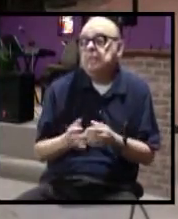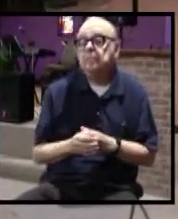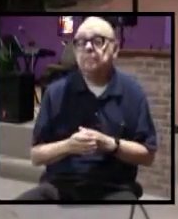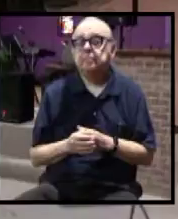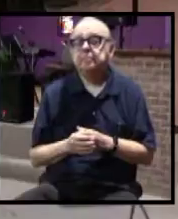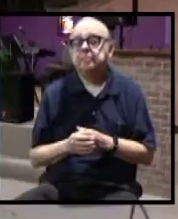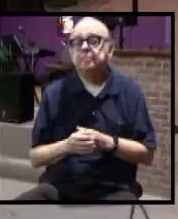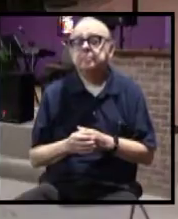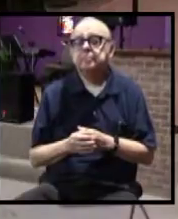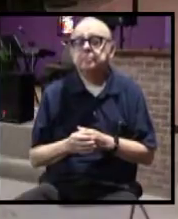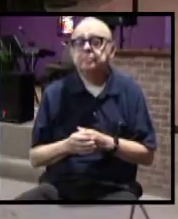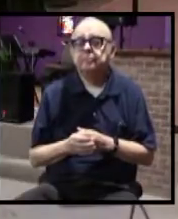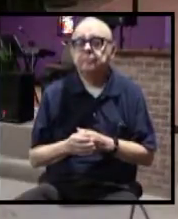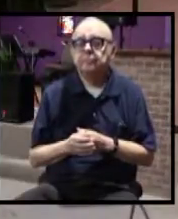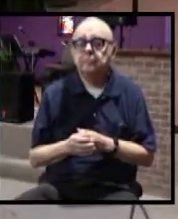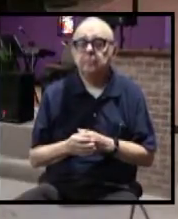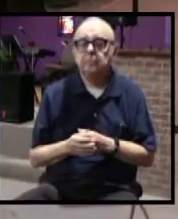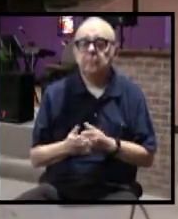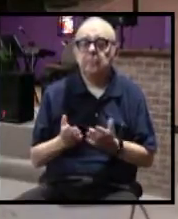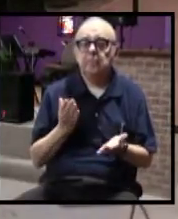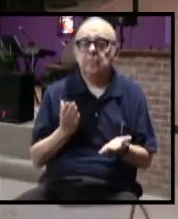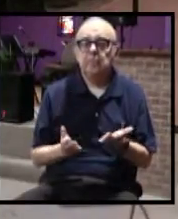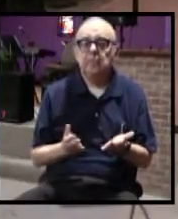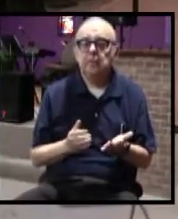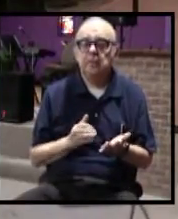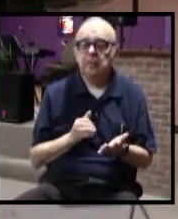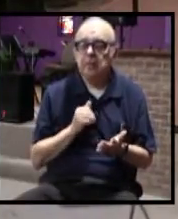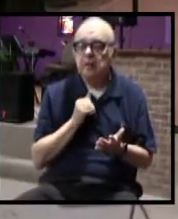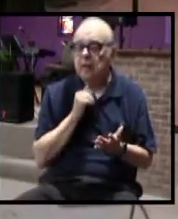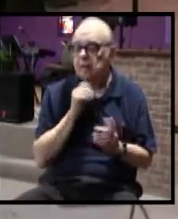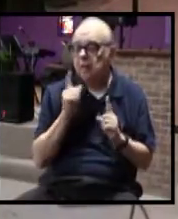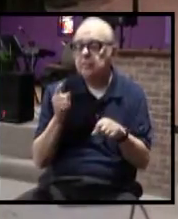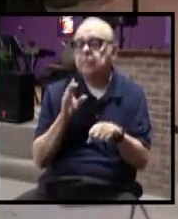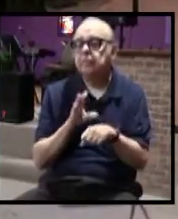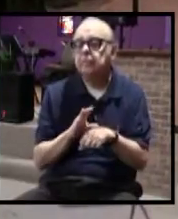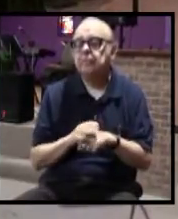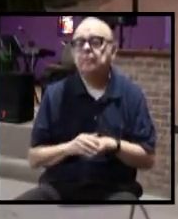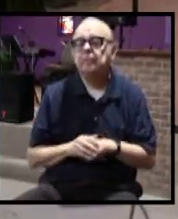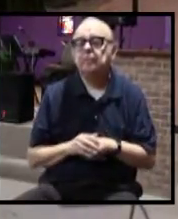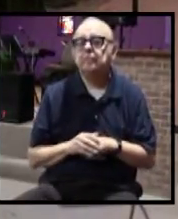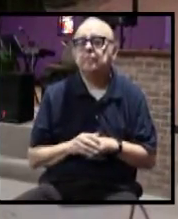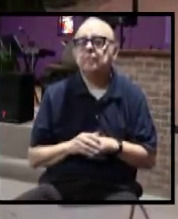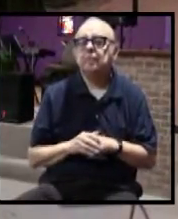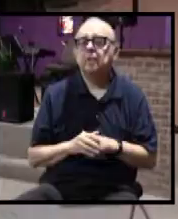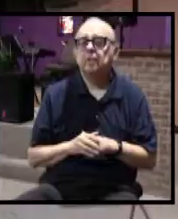Or maybe, maybe it's when you come to church.